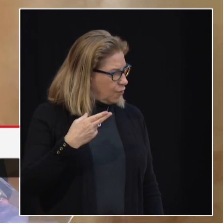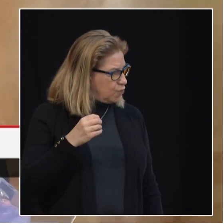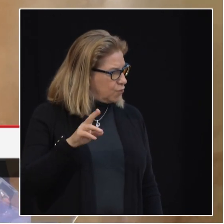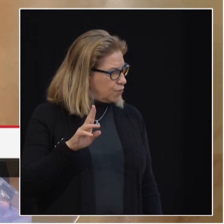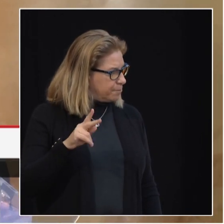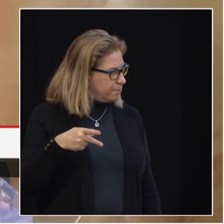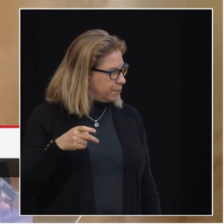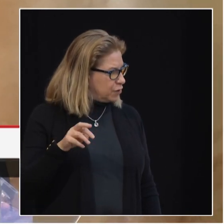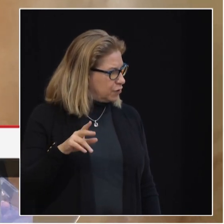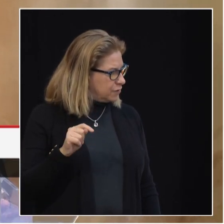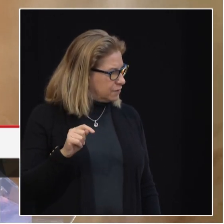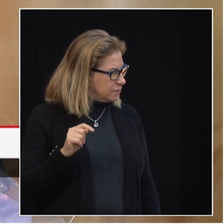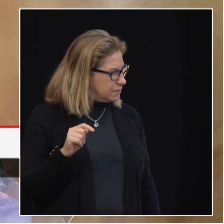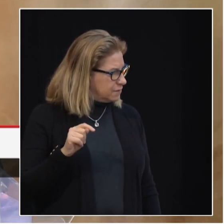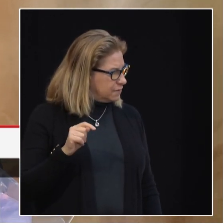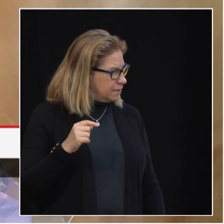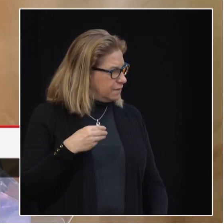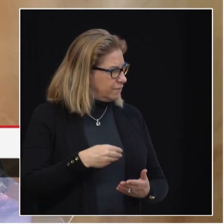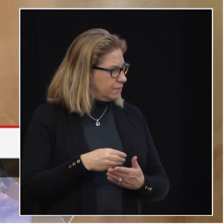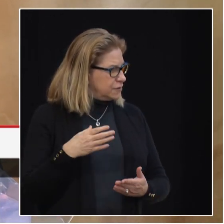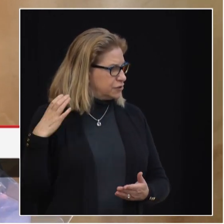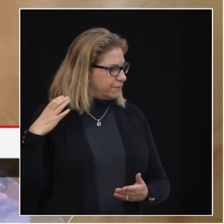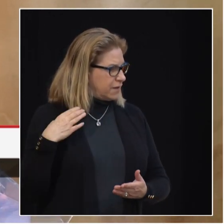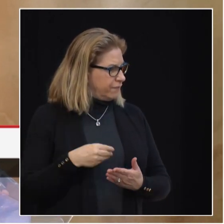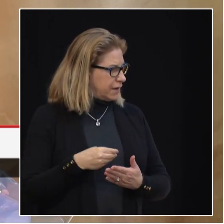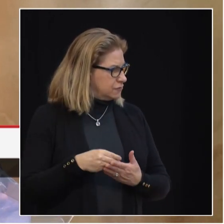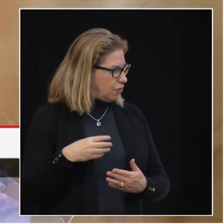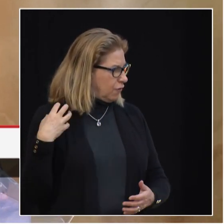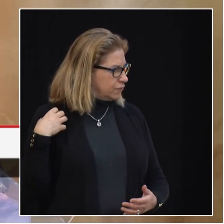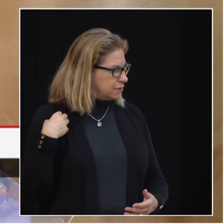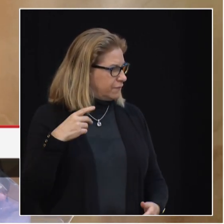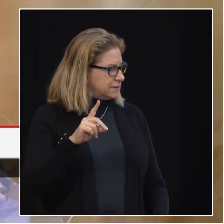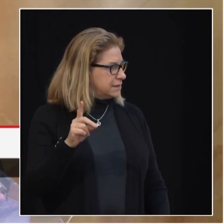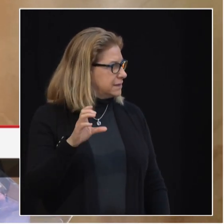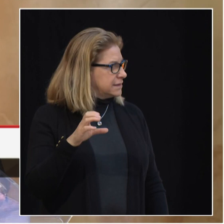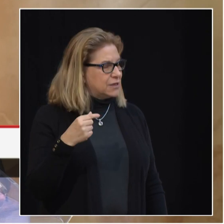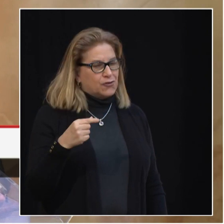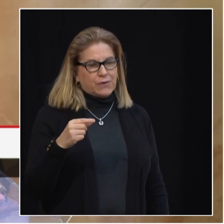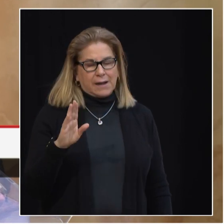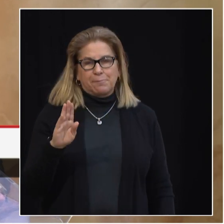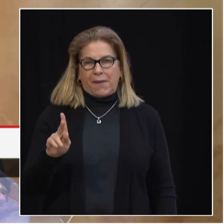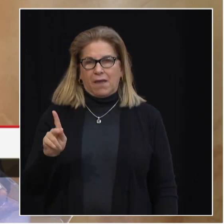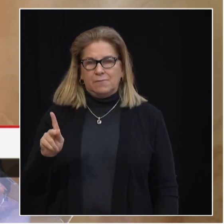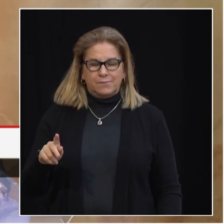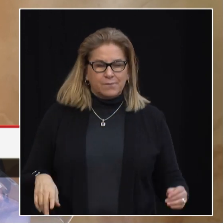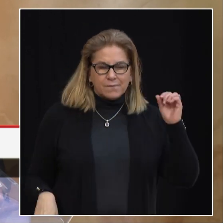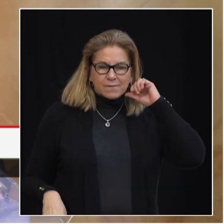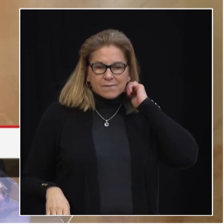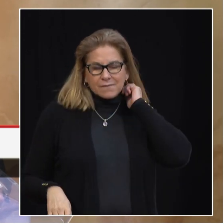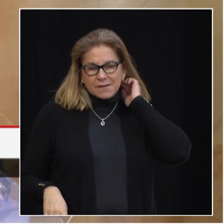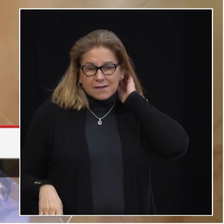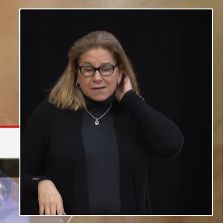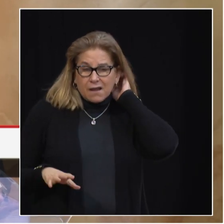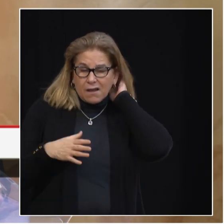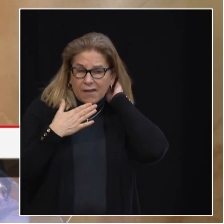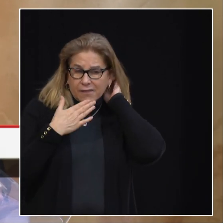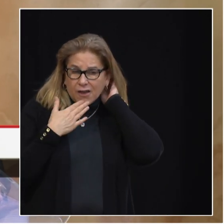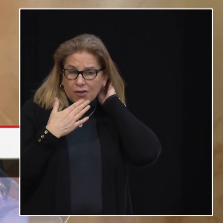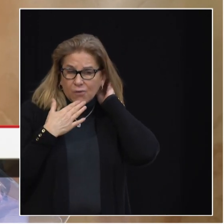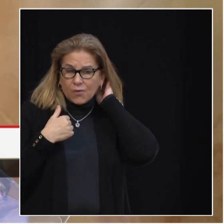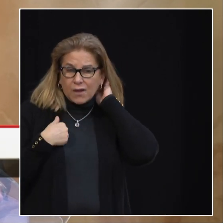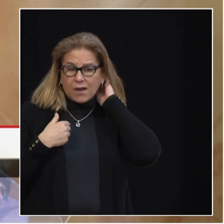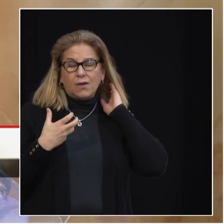Good afternoon, everyone. I want to thank Mayor Bowser, Deputy Mayor Felchicchio, and